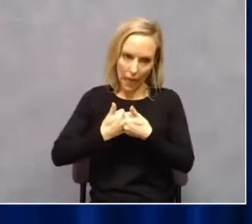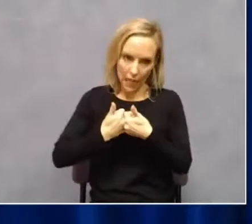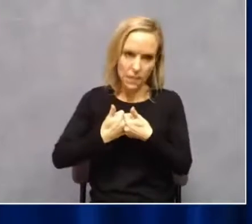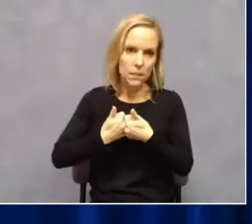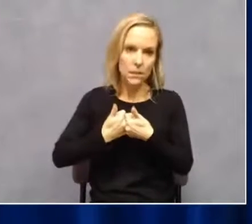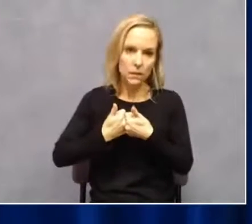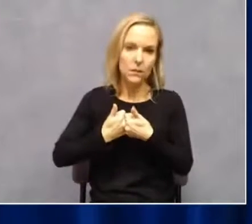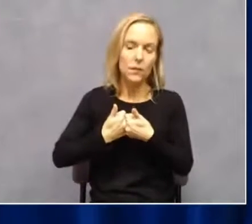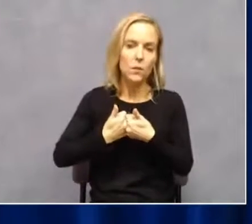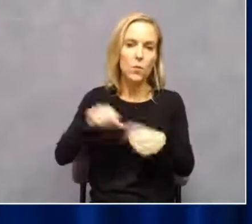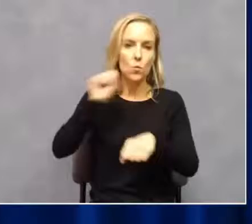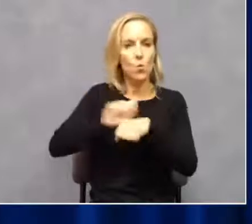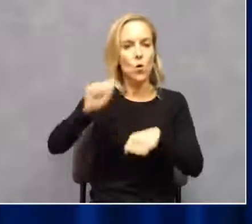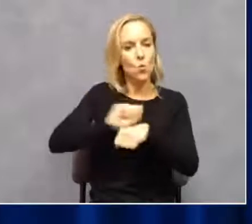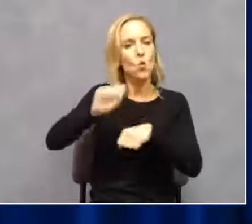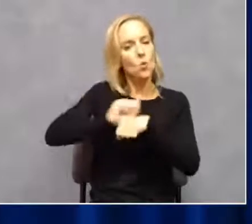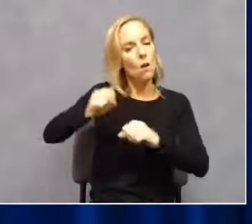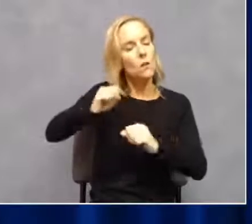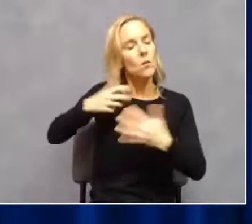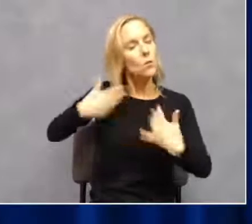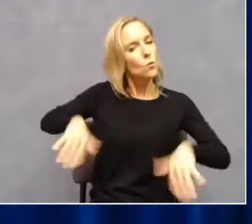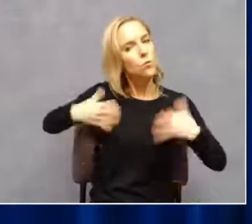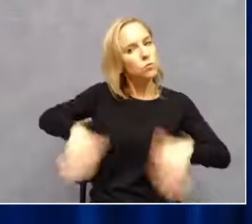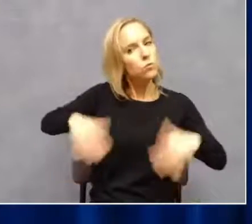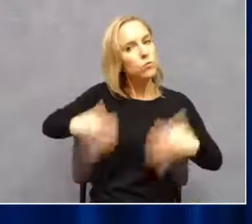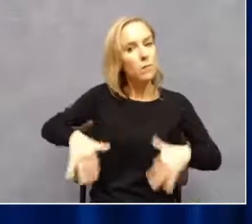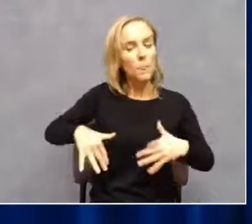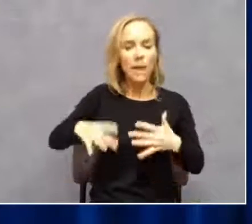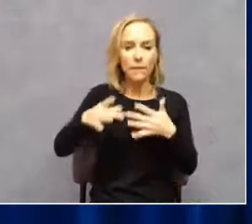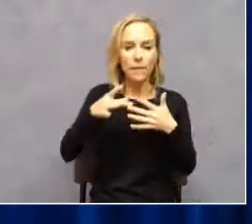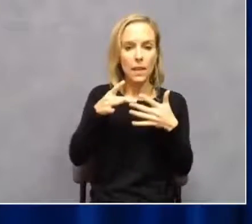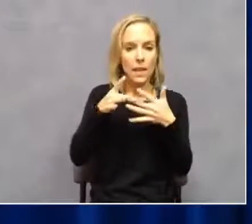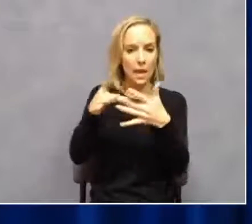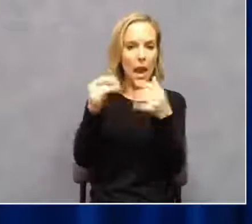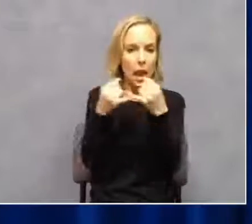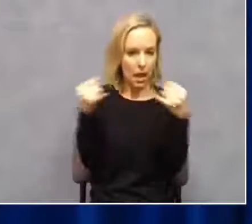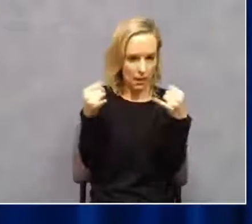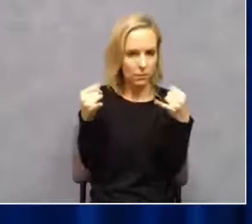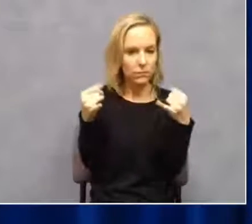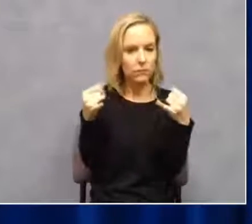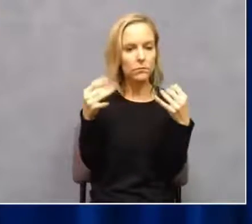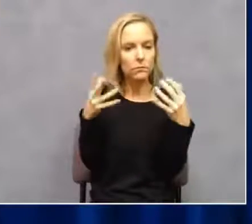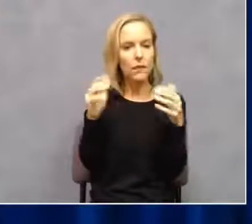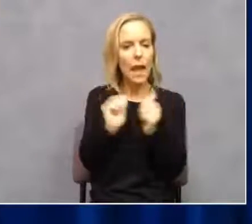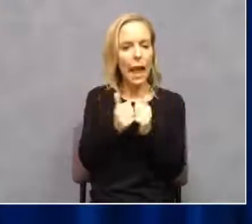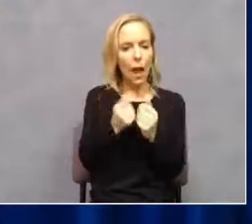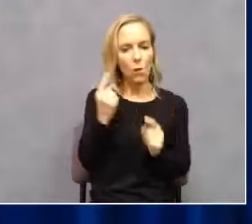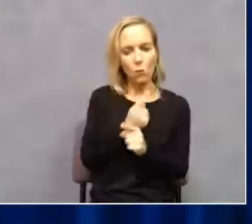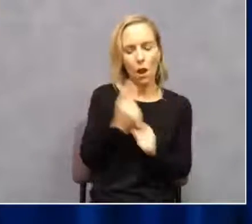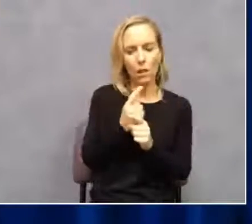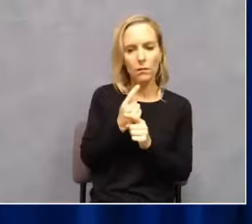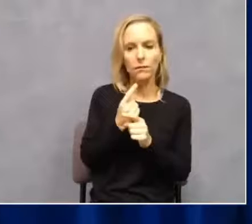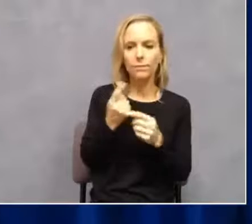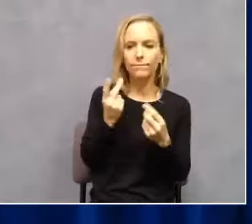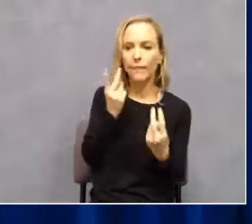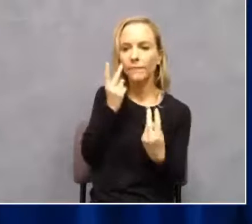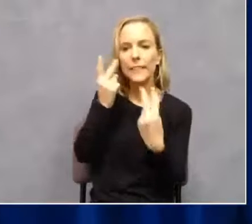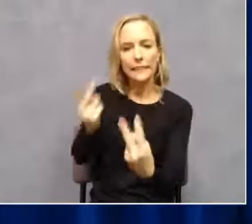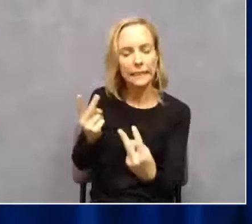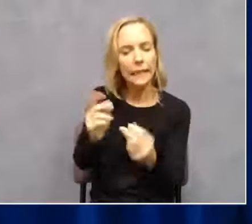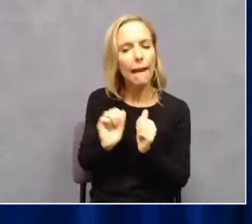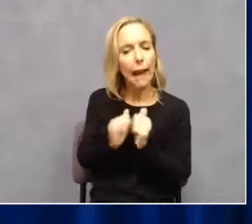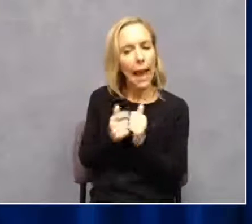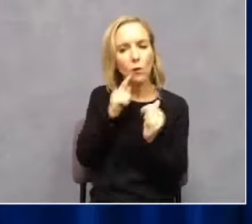working hard, and we have some guidelines around visitation, where we want to talk about how to